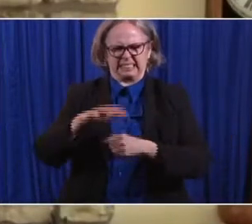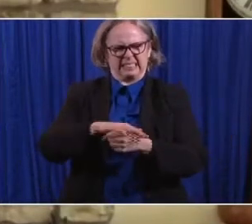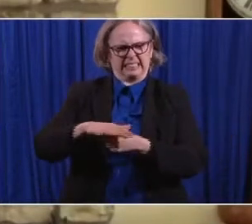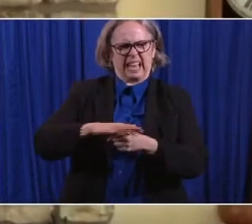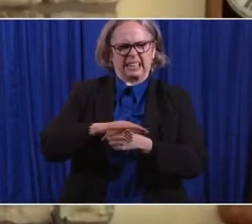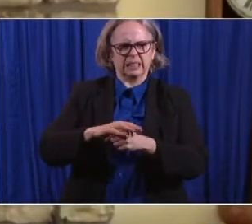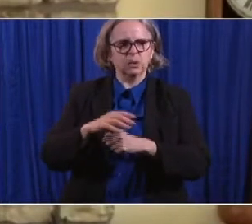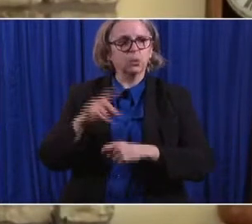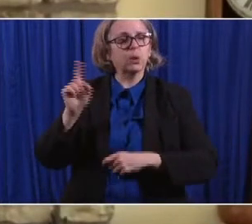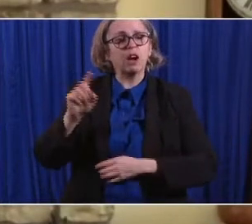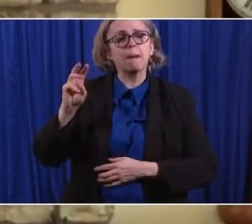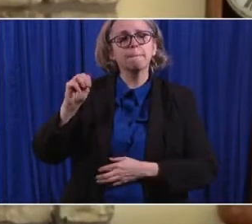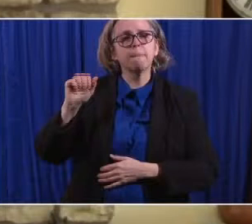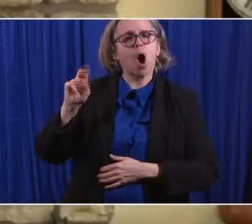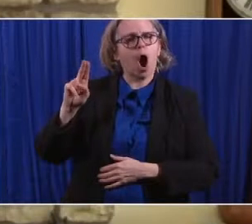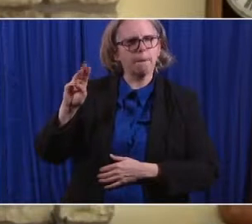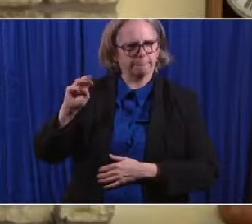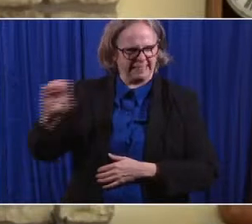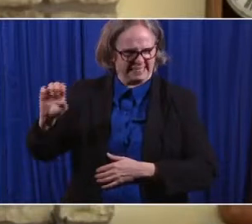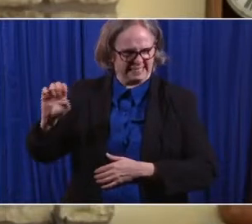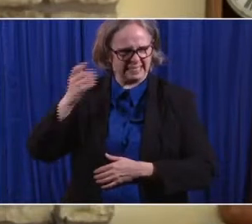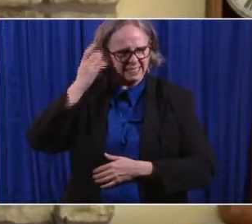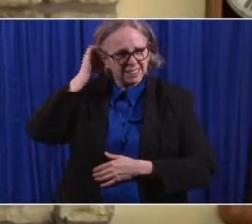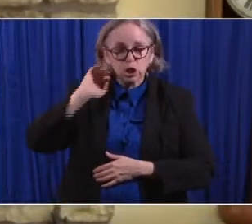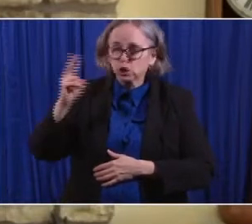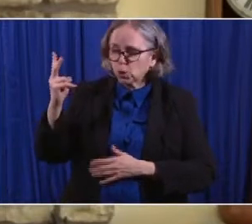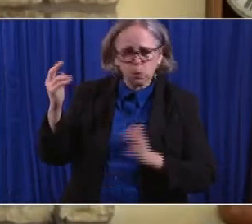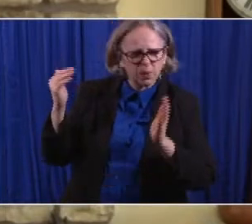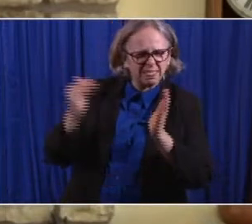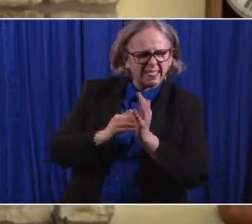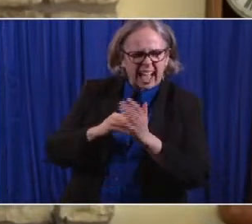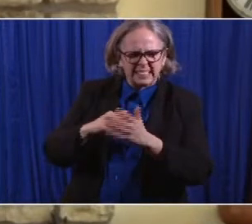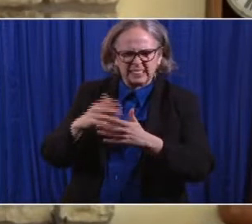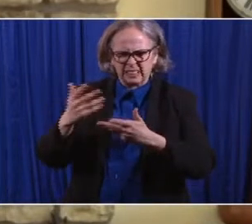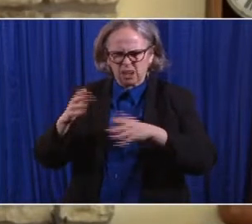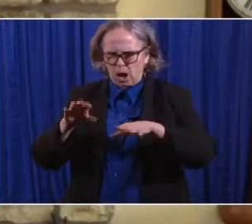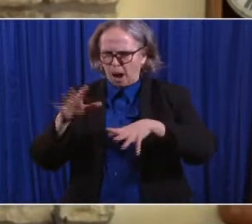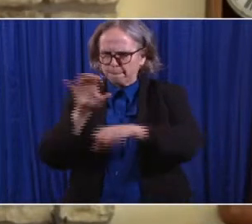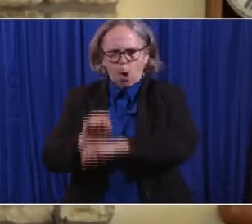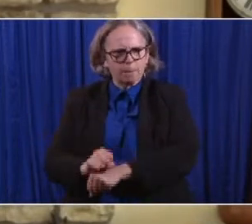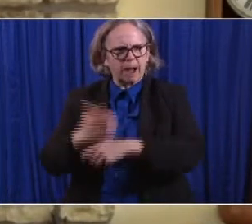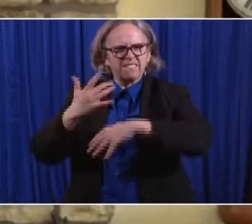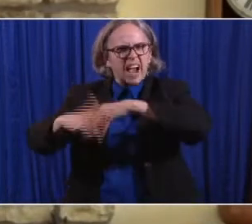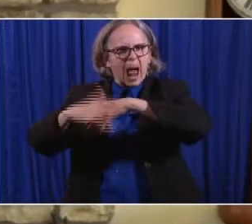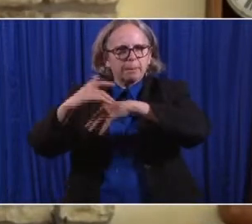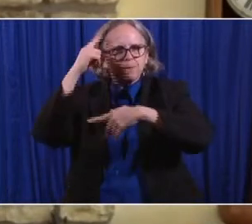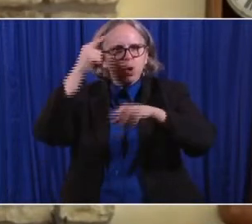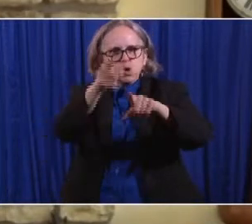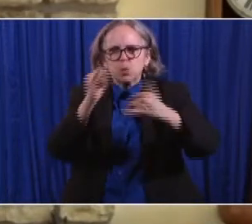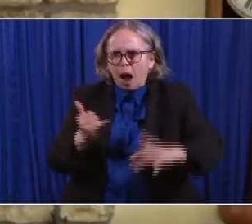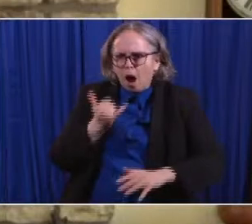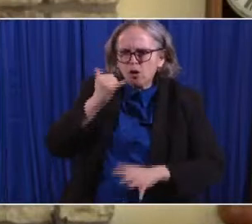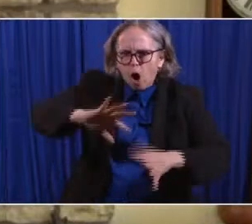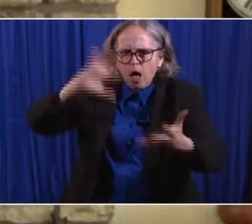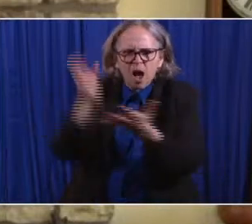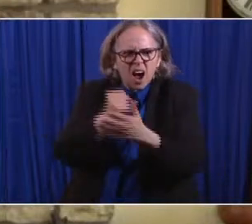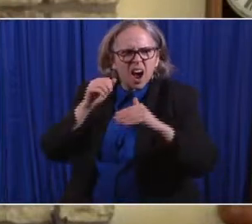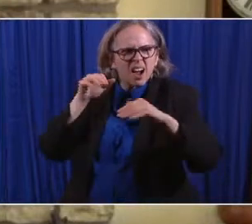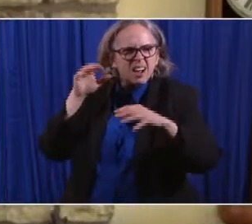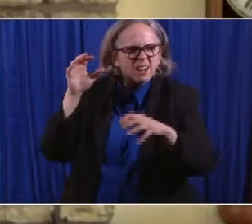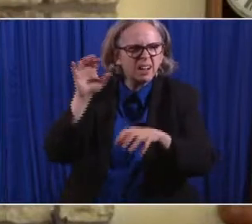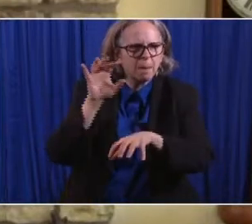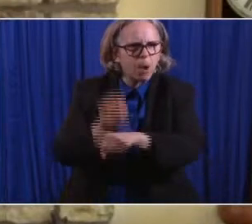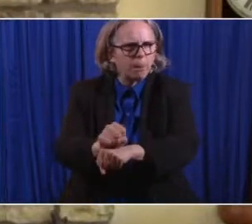2,000 vaccination appointments are available for tomorrow. 2,000. Eligible individuals can schedule through the Lucas County